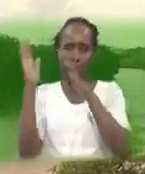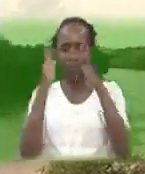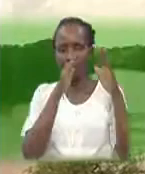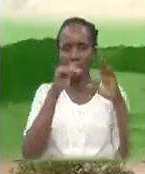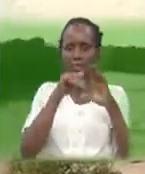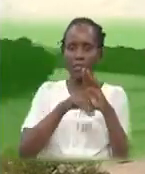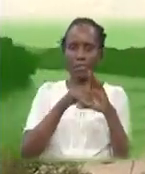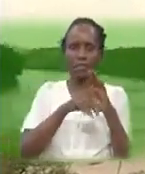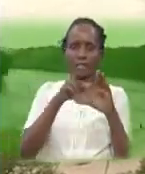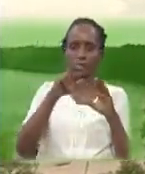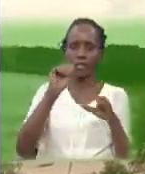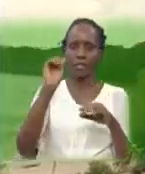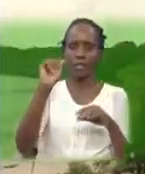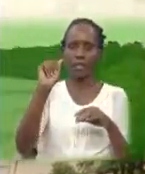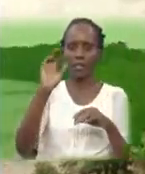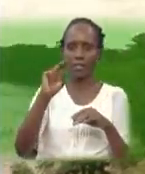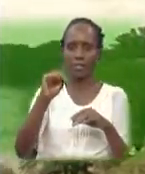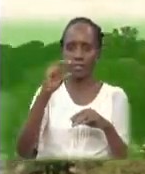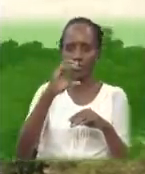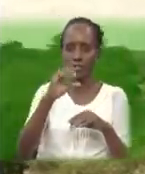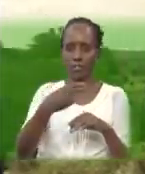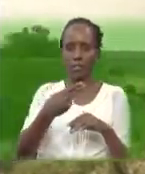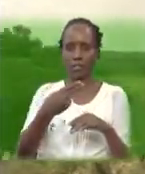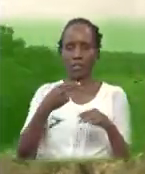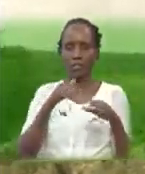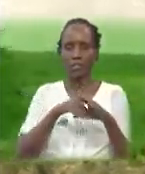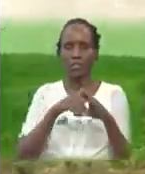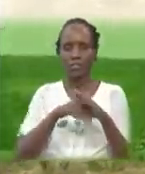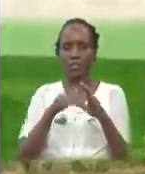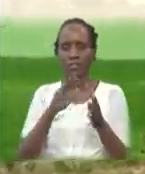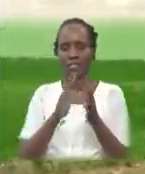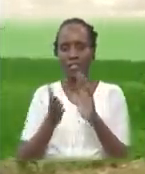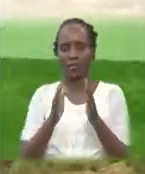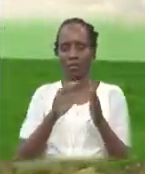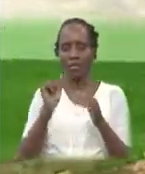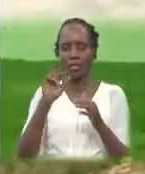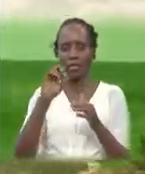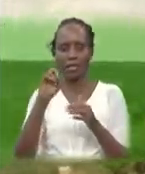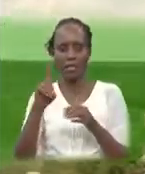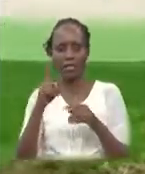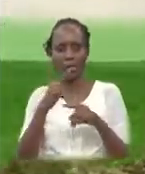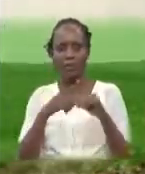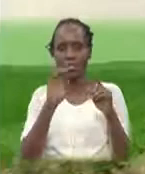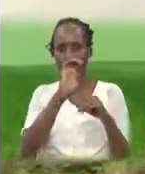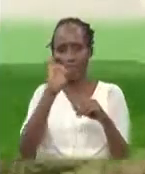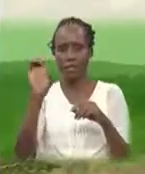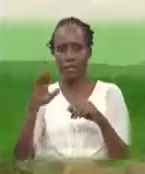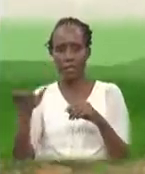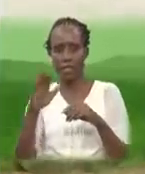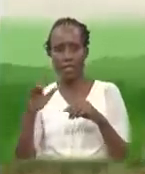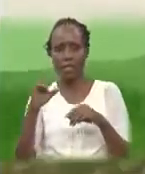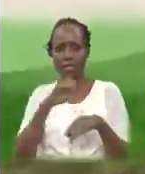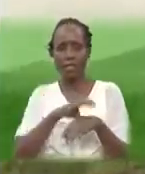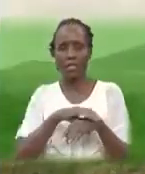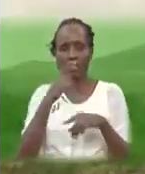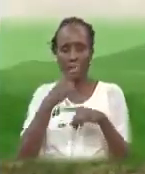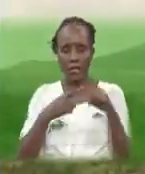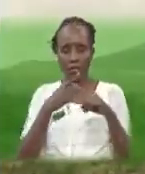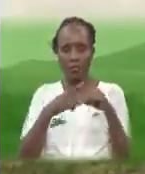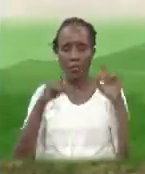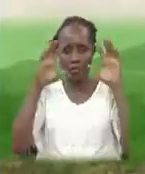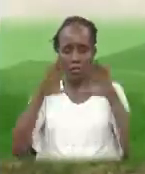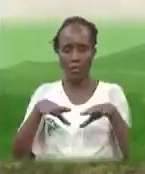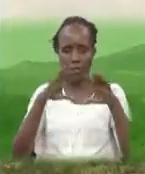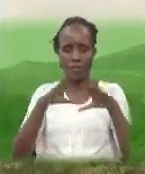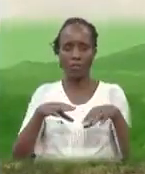The climate in the ranch is predominantly semi-arid except for the eastern edge, which receives annual mean rainfall